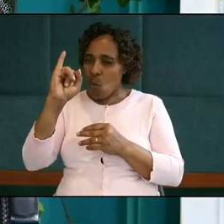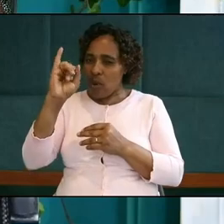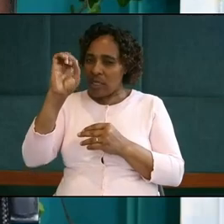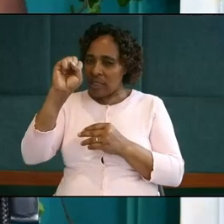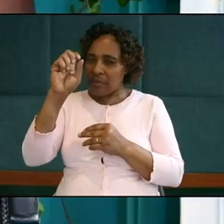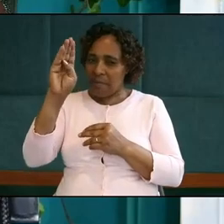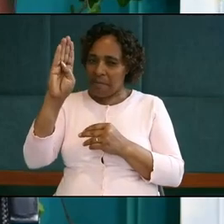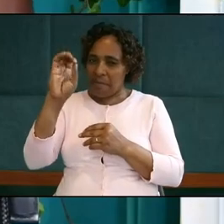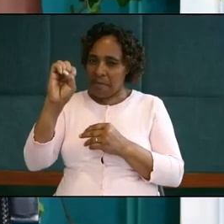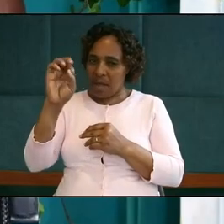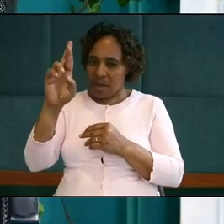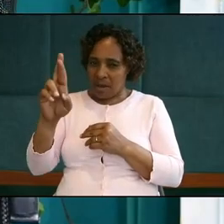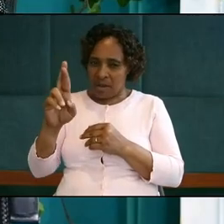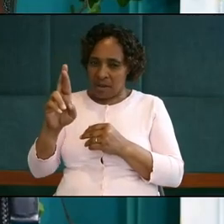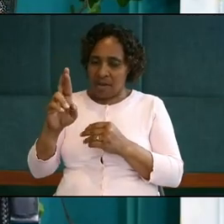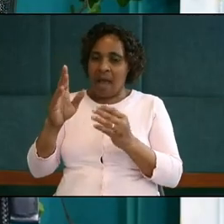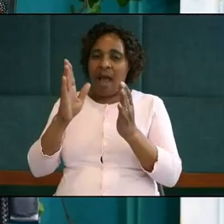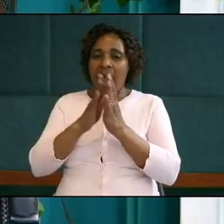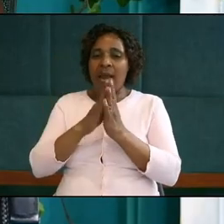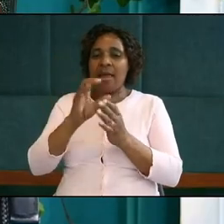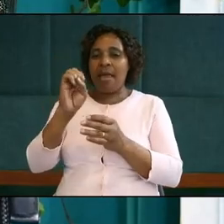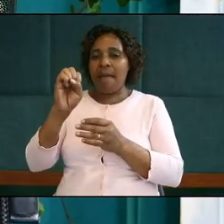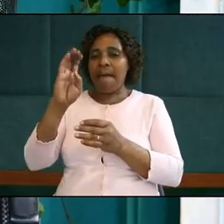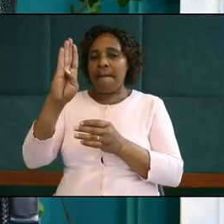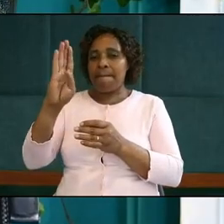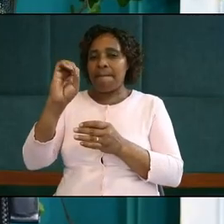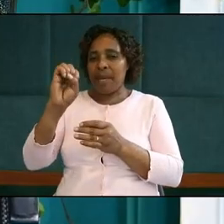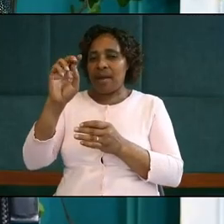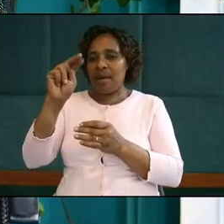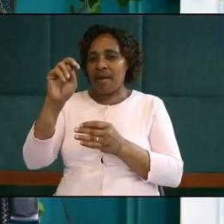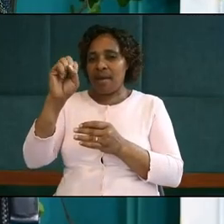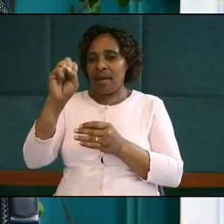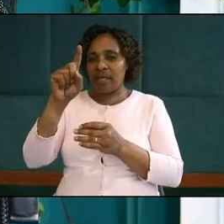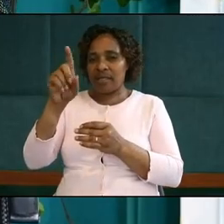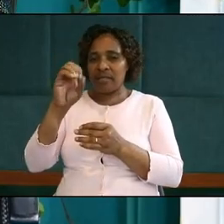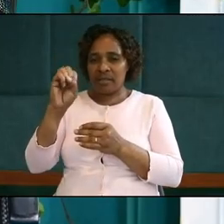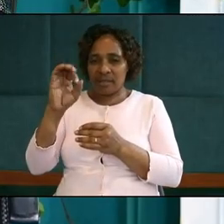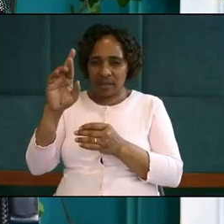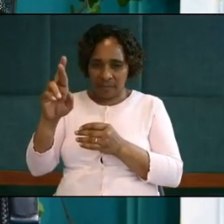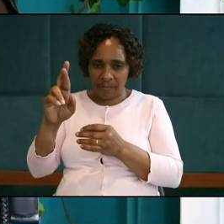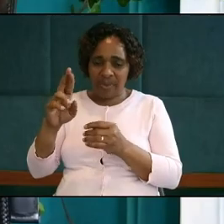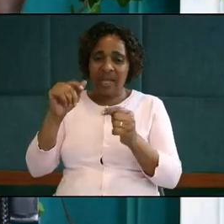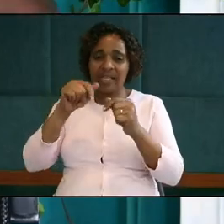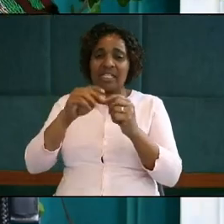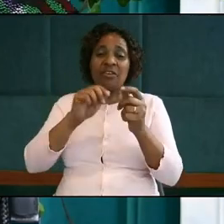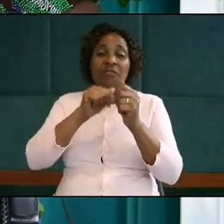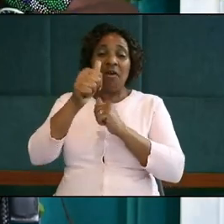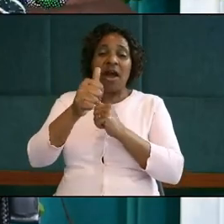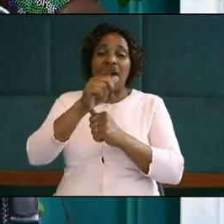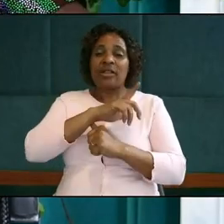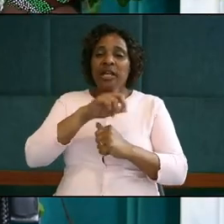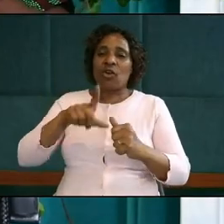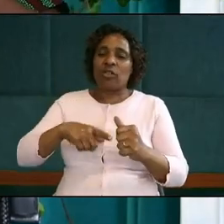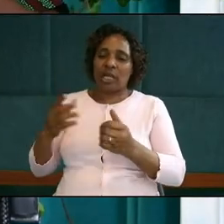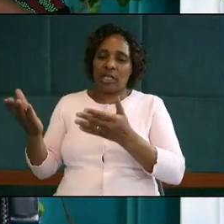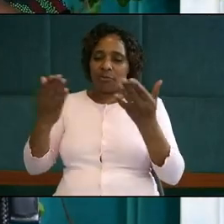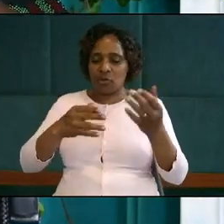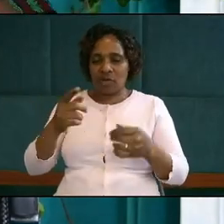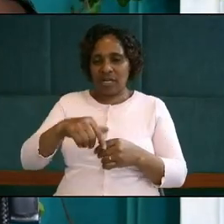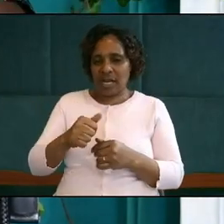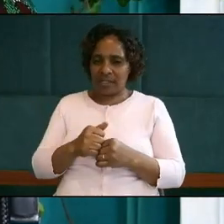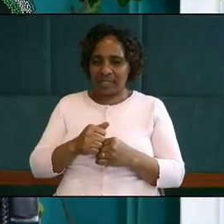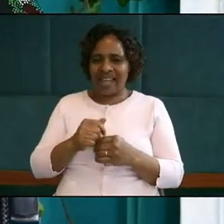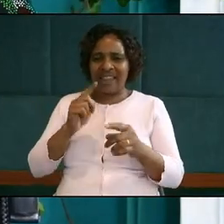Named it Ebenezer, this far the Lord has brought us. That is, and from then on,